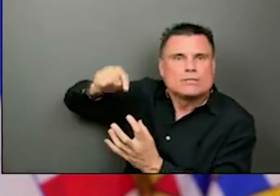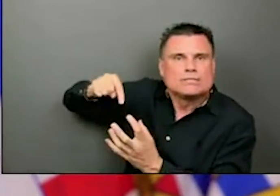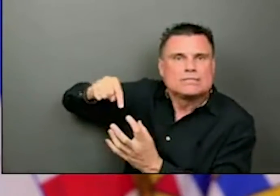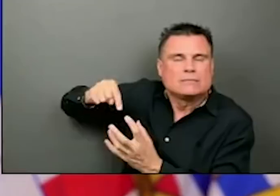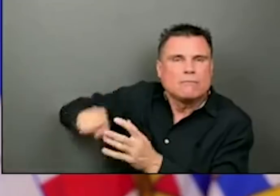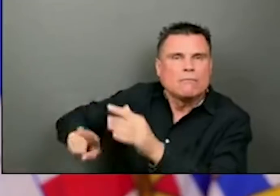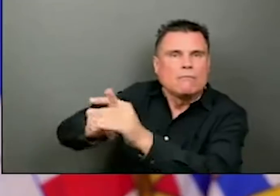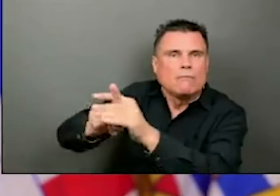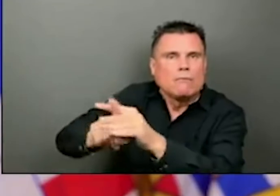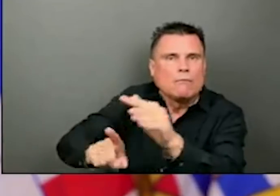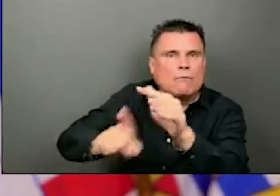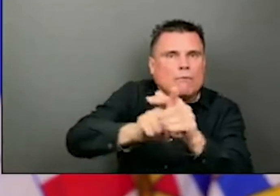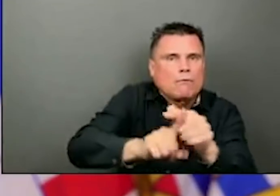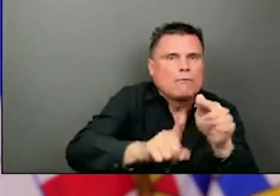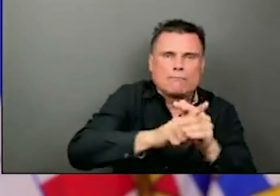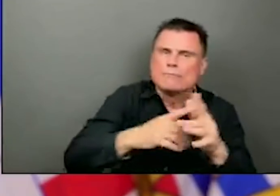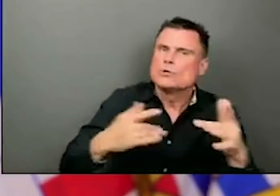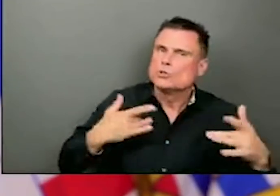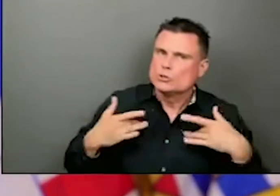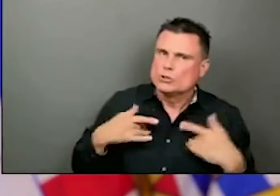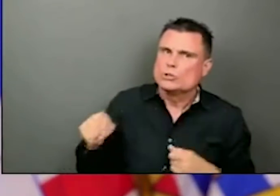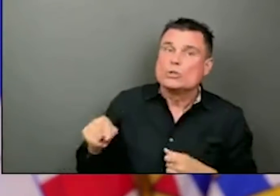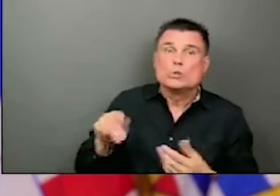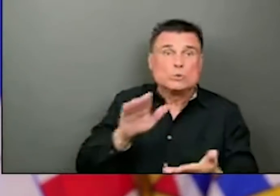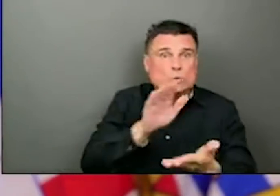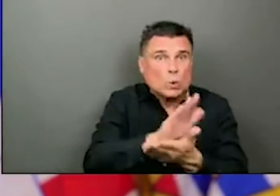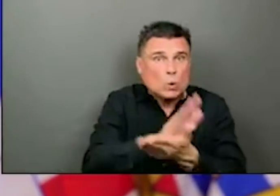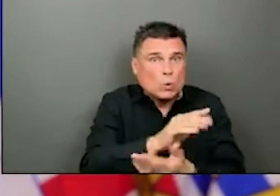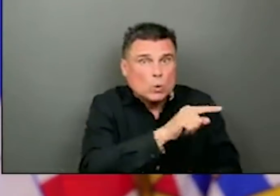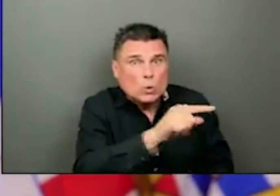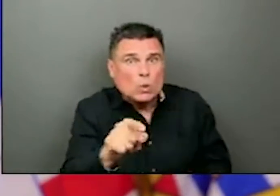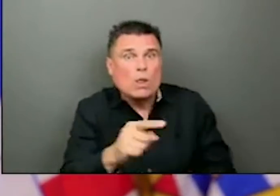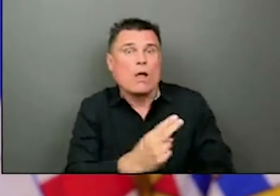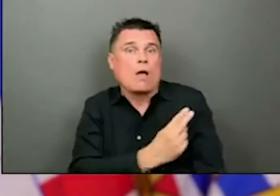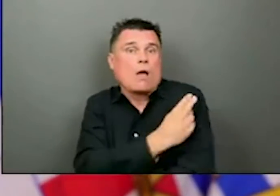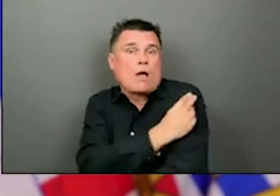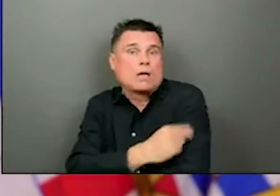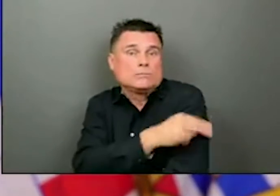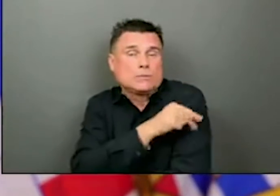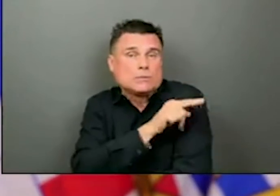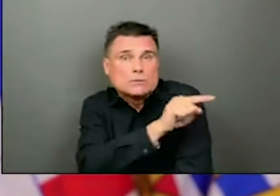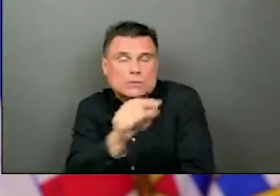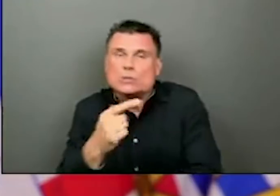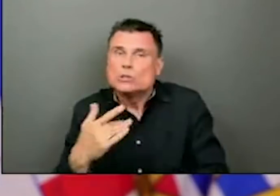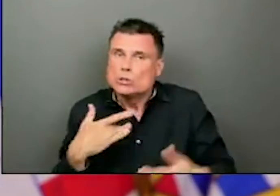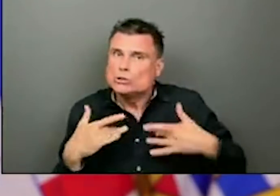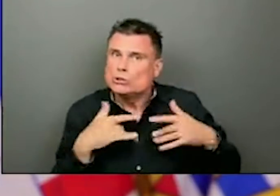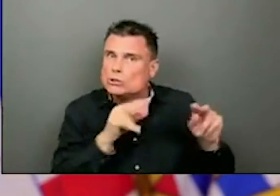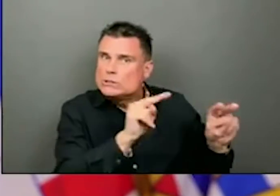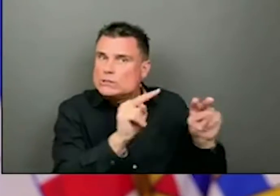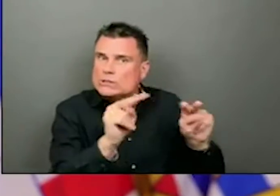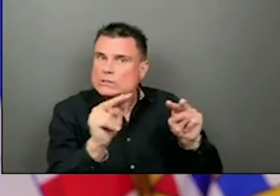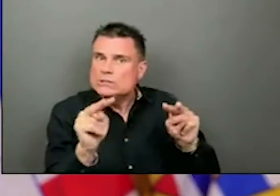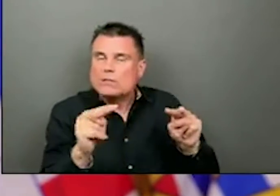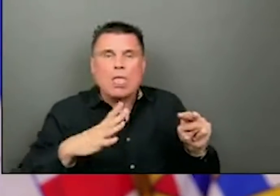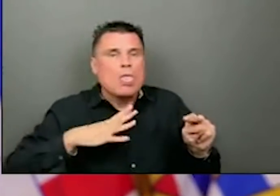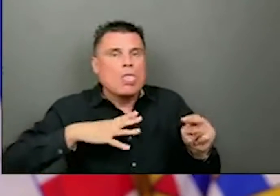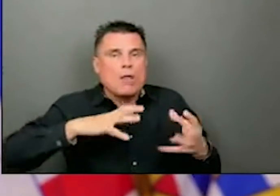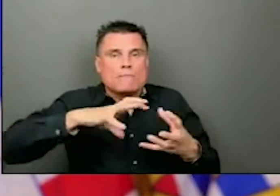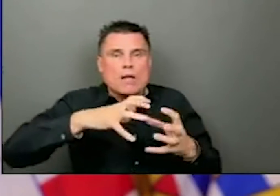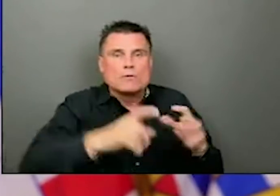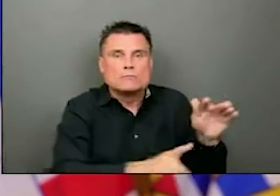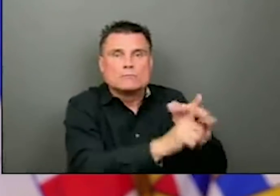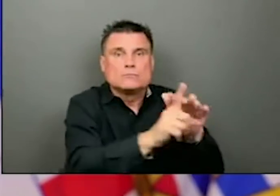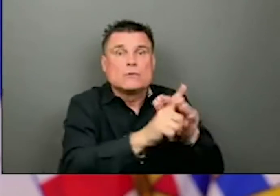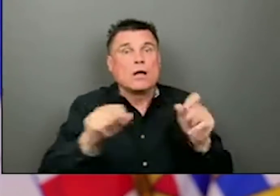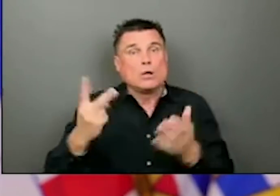We are in the midst of the post-long weekend incubation period, which means anyone who may have contracted the virus at that period